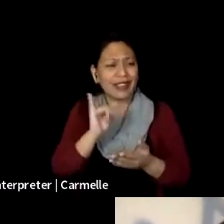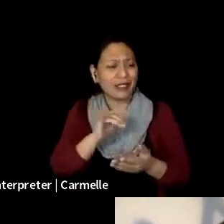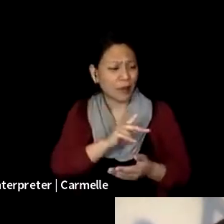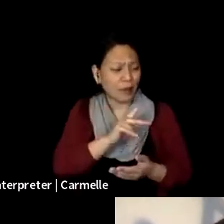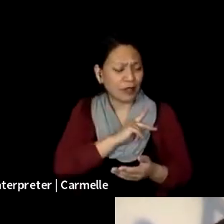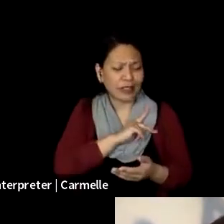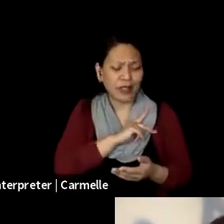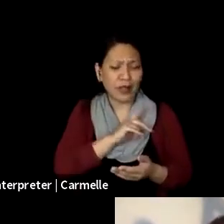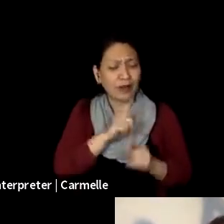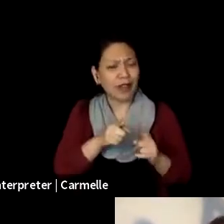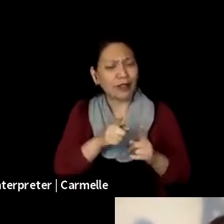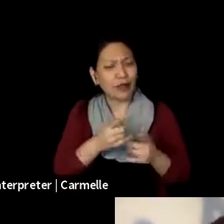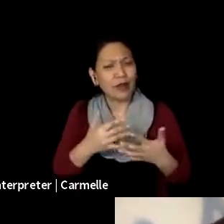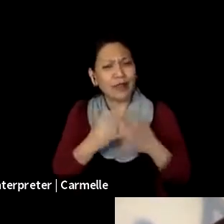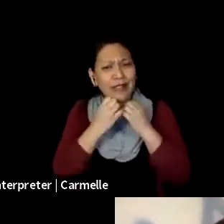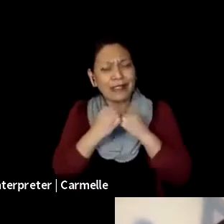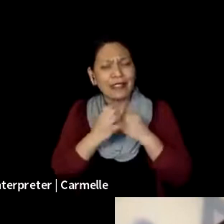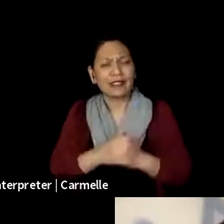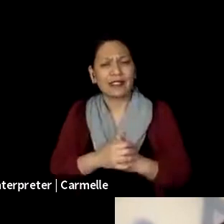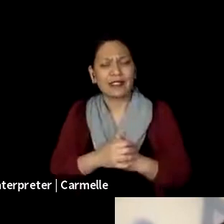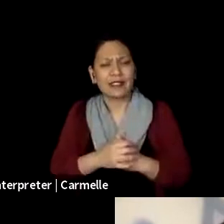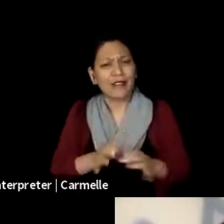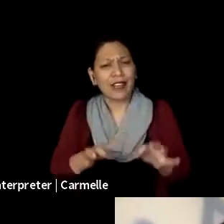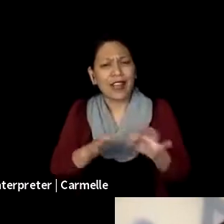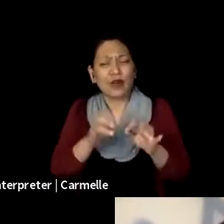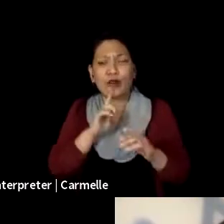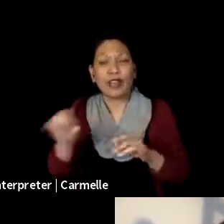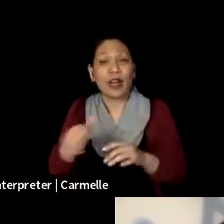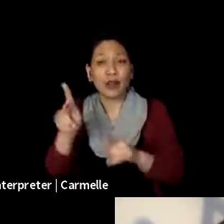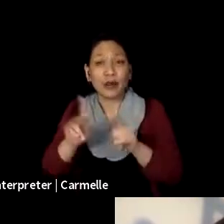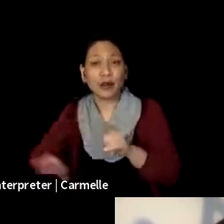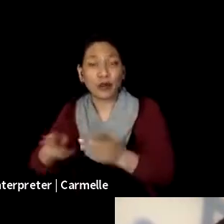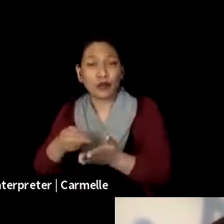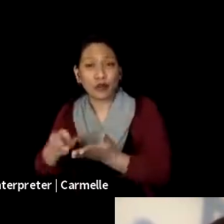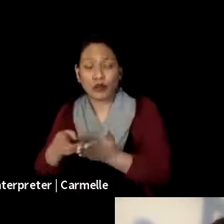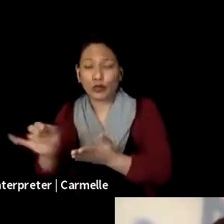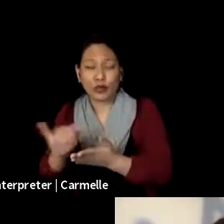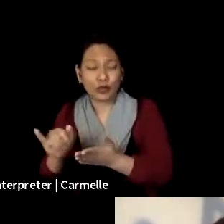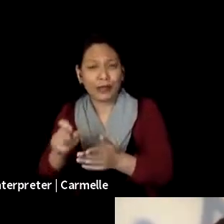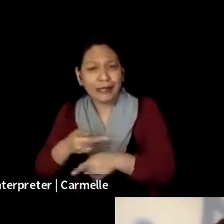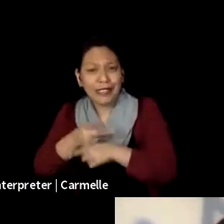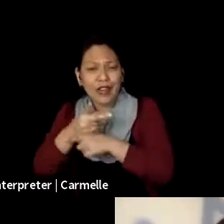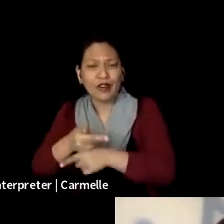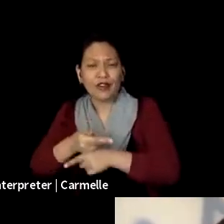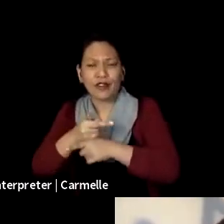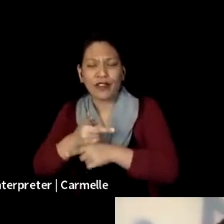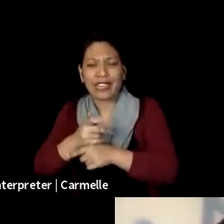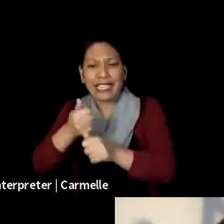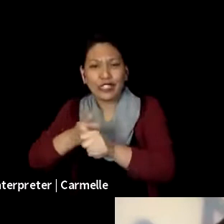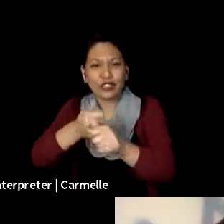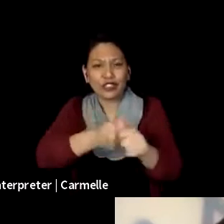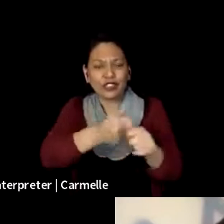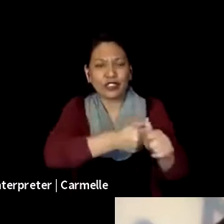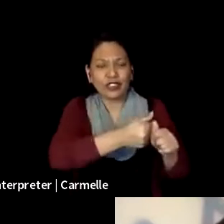so delicate, and you know, other people's truths are also delicate and unique, and to handle them with